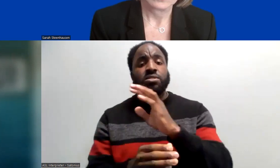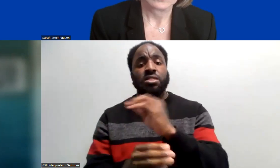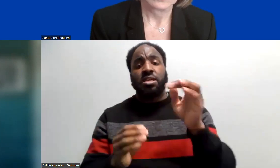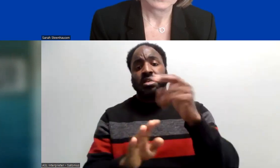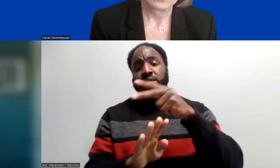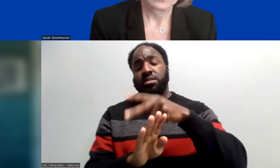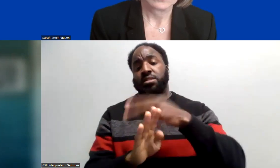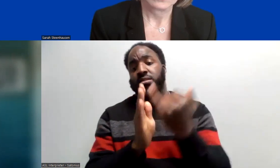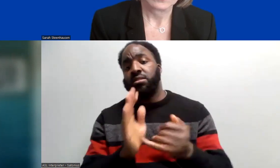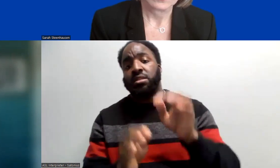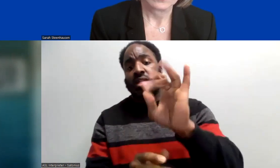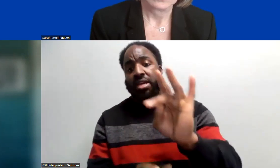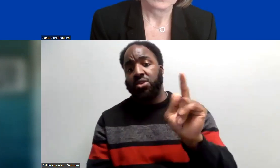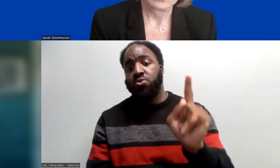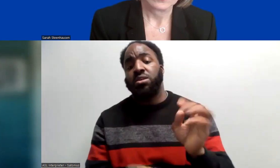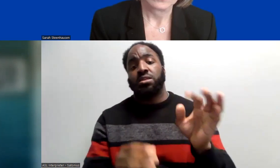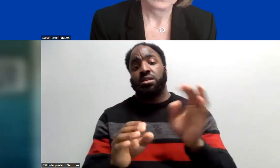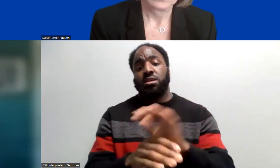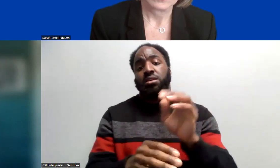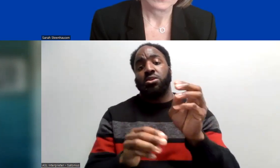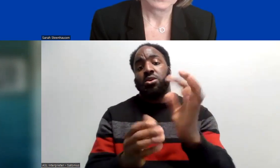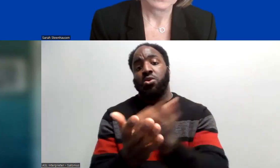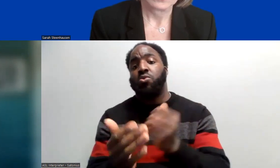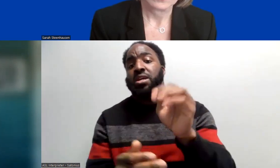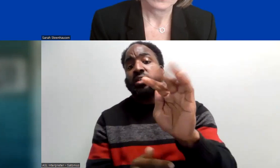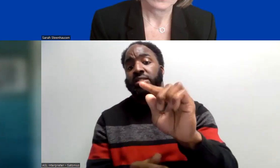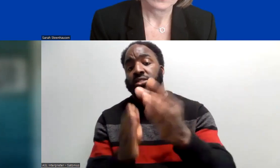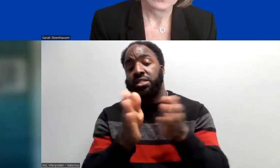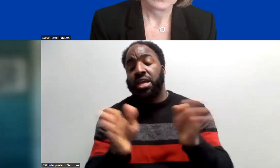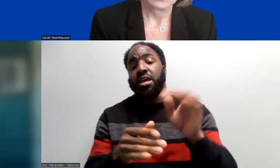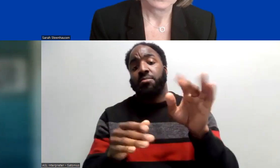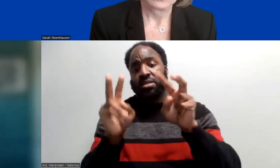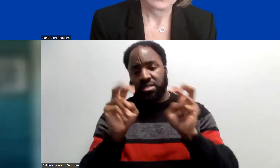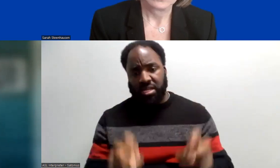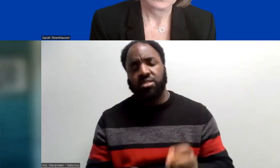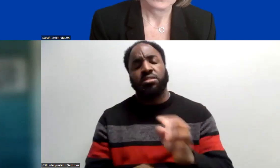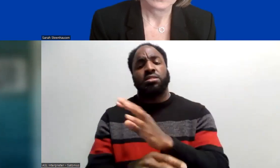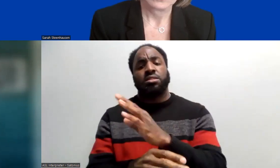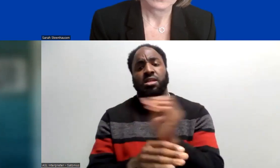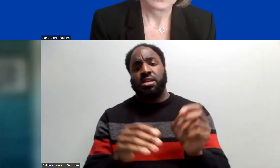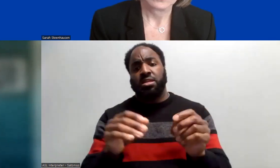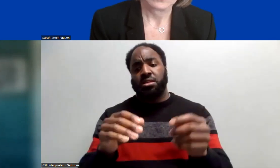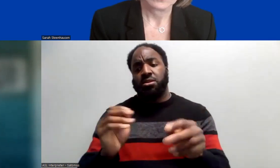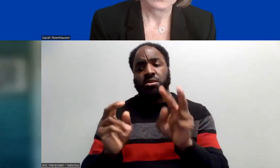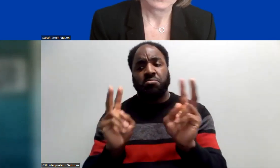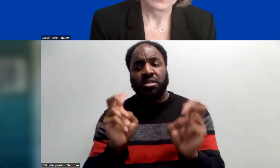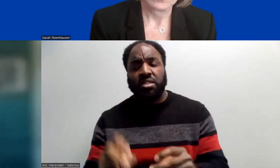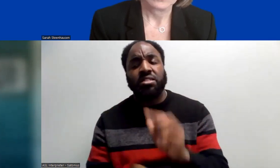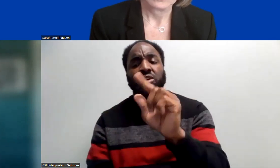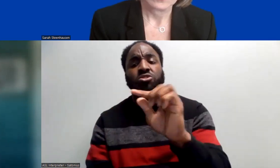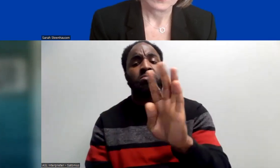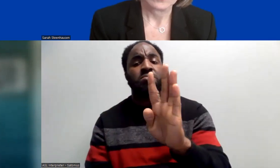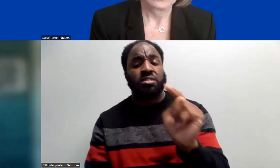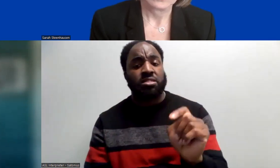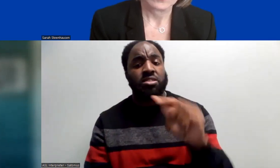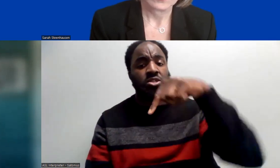81 on LTSS gap analysis. Initiative 57 around assessing LGBTQ older adults